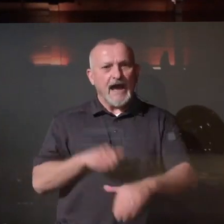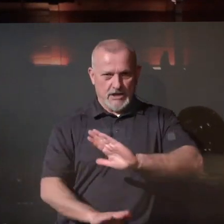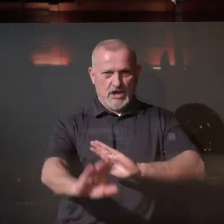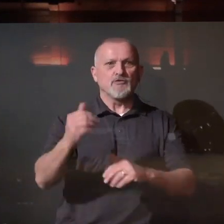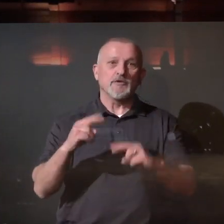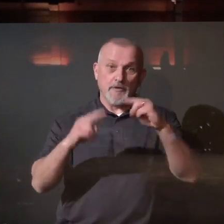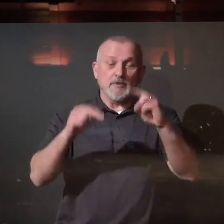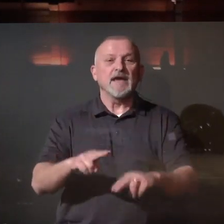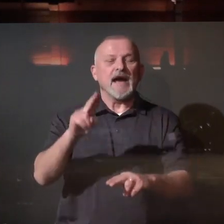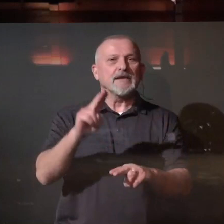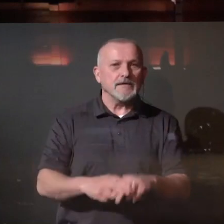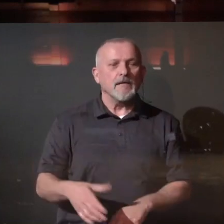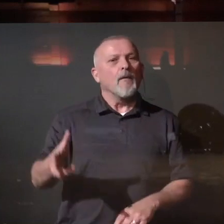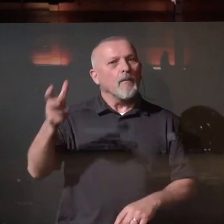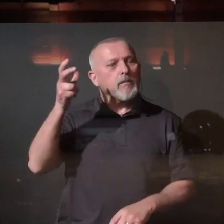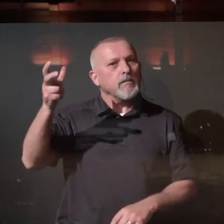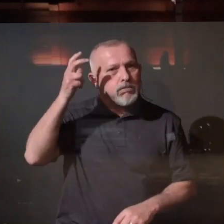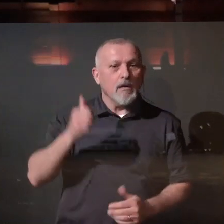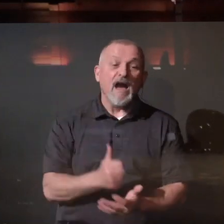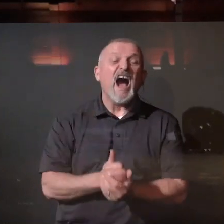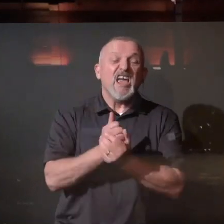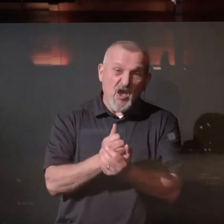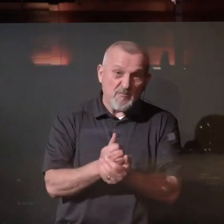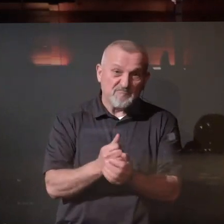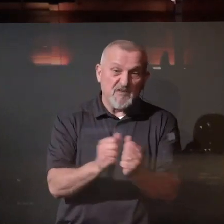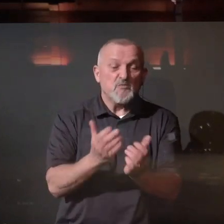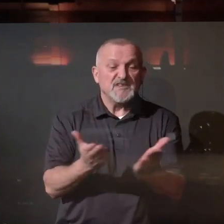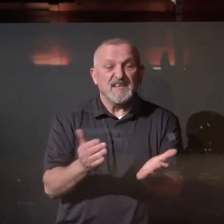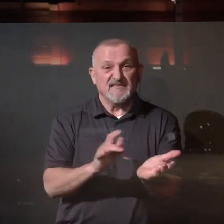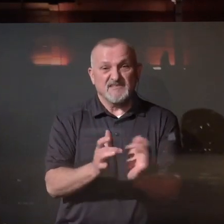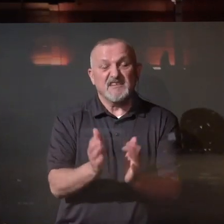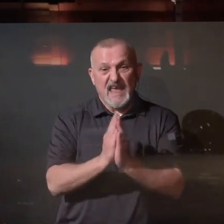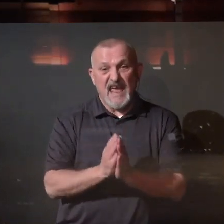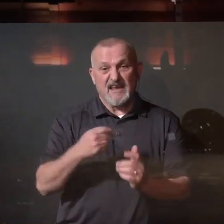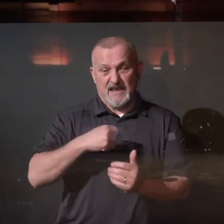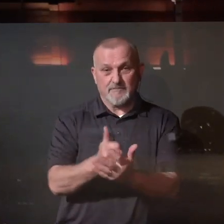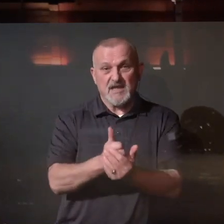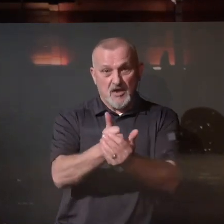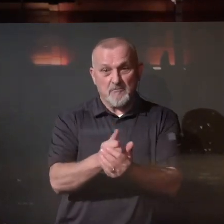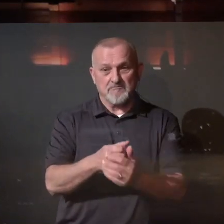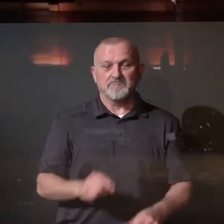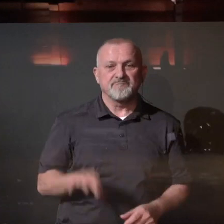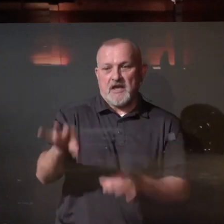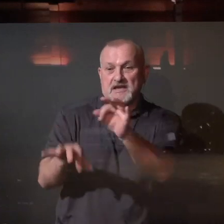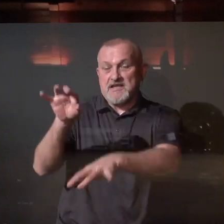Jesus, I've helped when they needed help, I gave my money when they asked, and then I go home. Why can't I just do that every